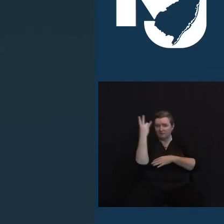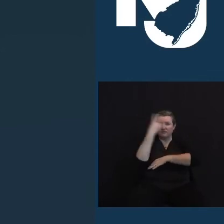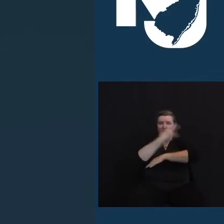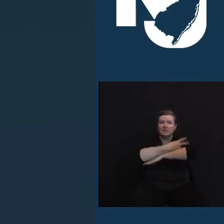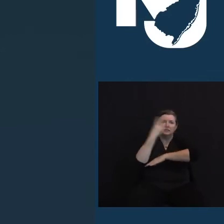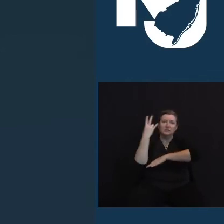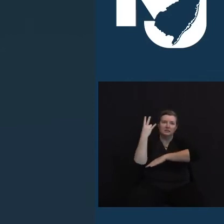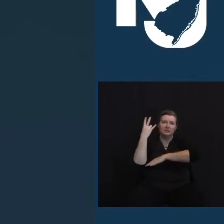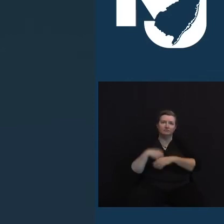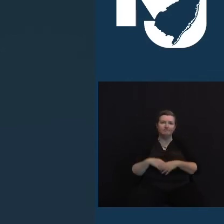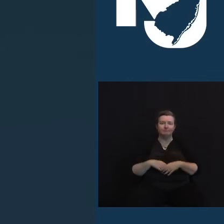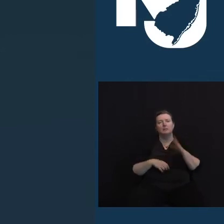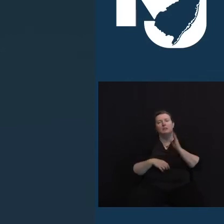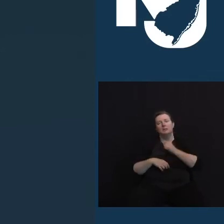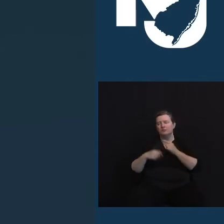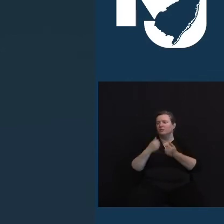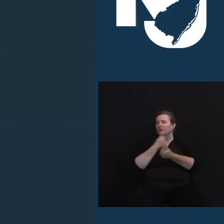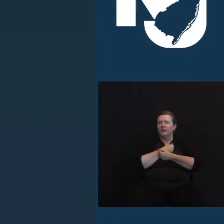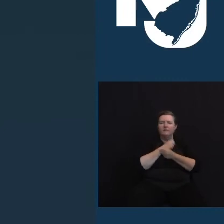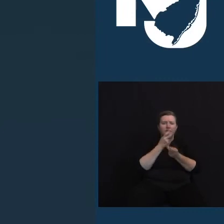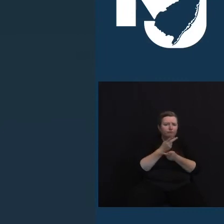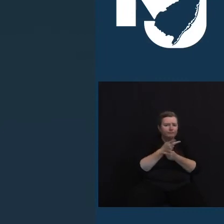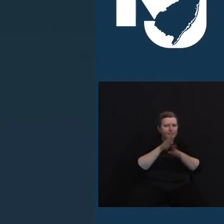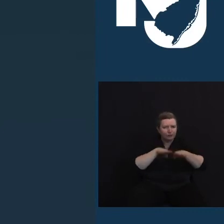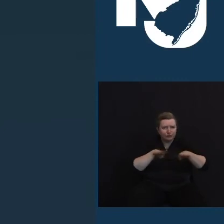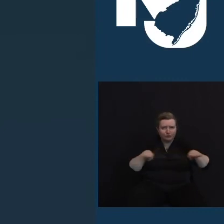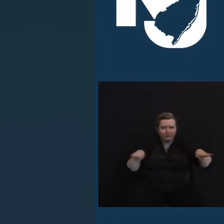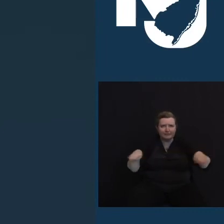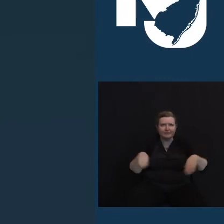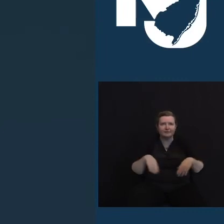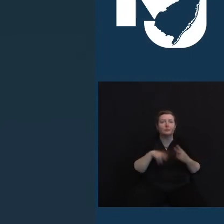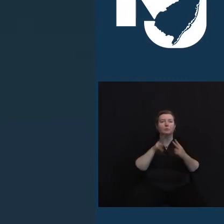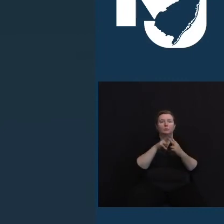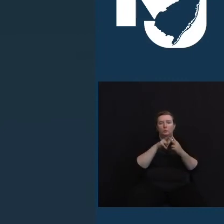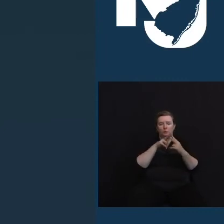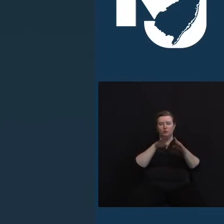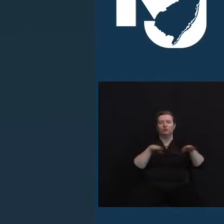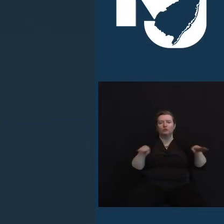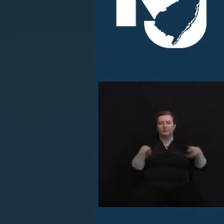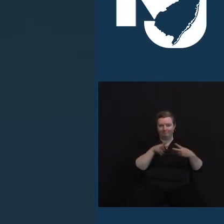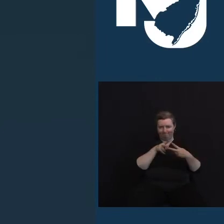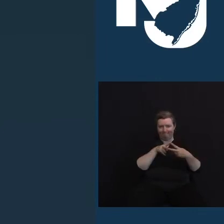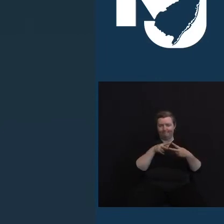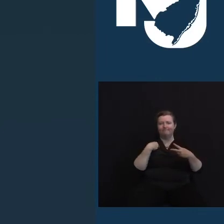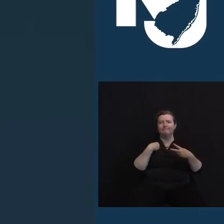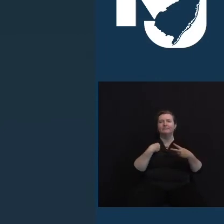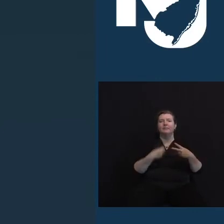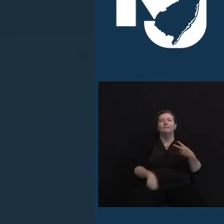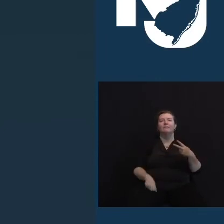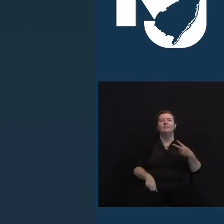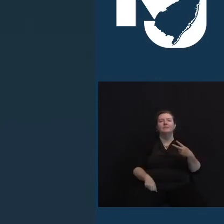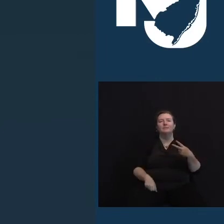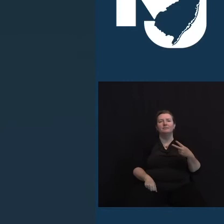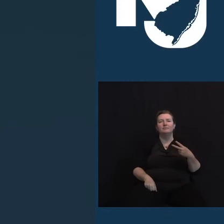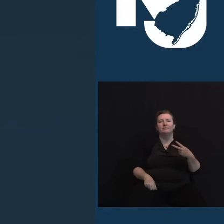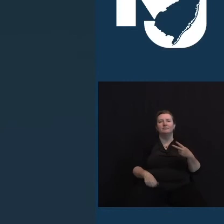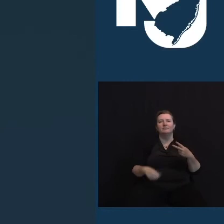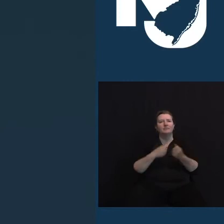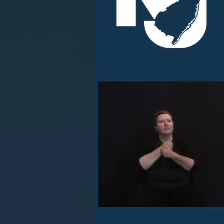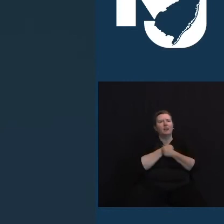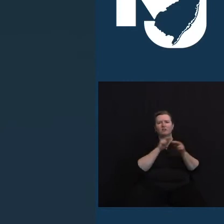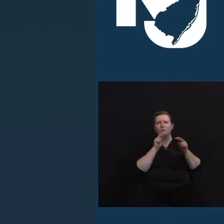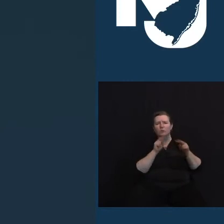children, Matthew, who's 23, and Stephanie, who's 20, play sports, and I'm sure took the same joy when their teams won.